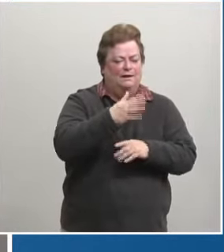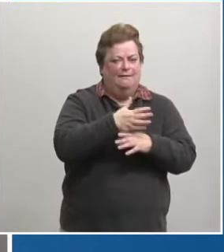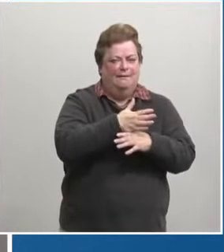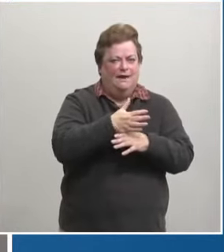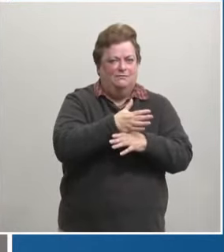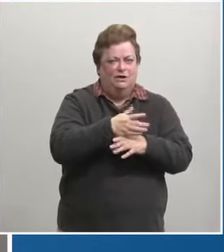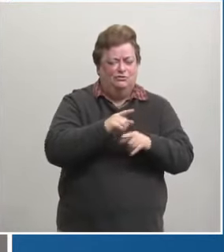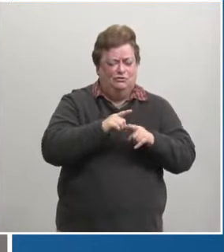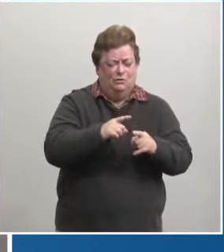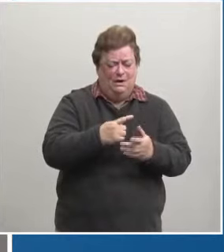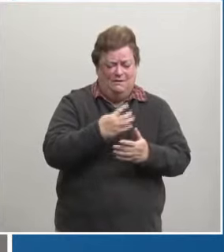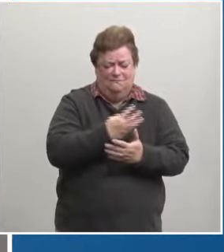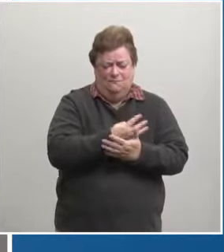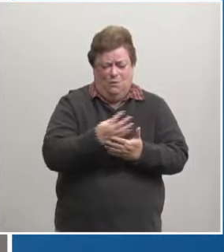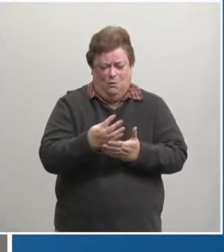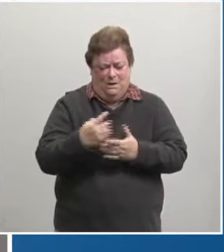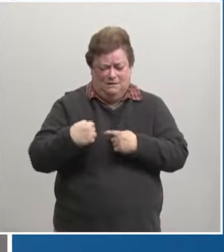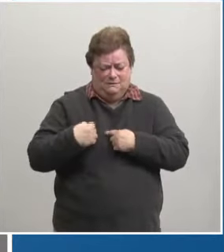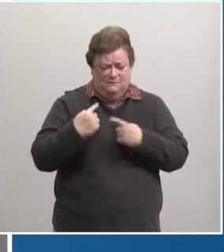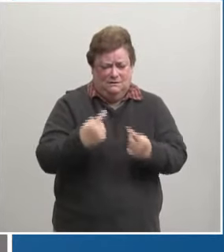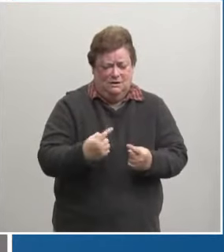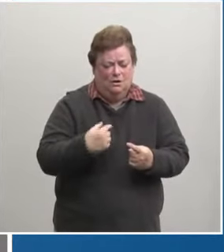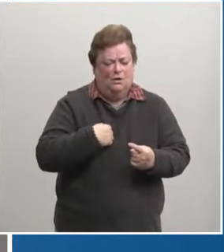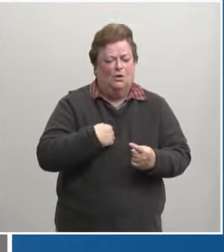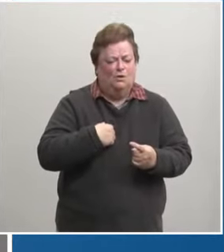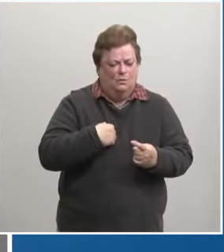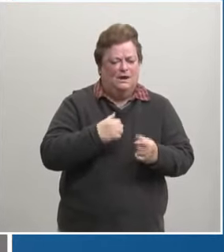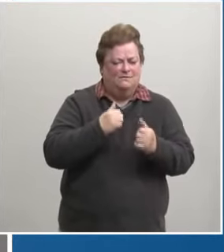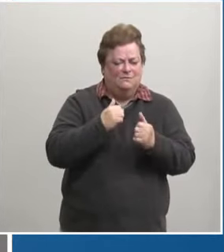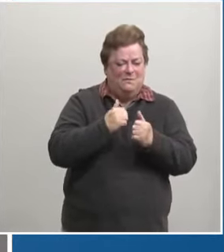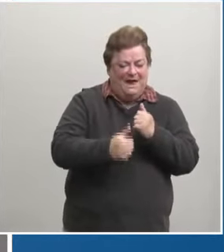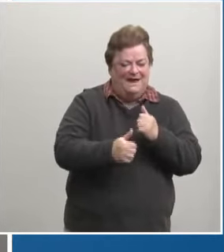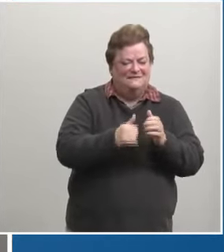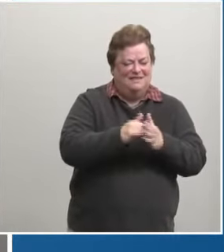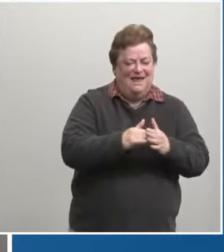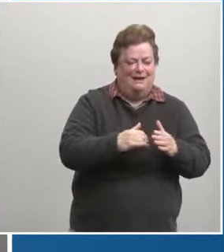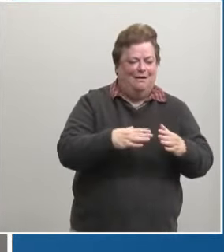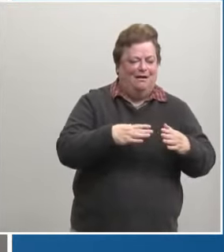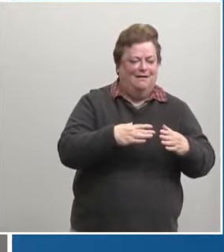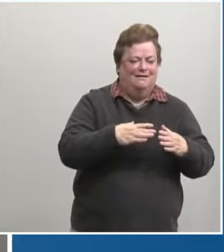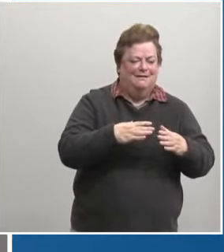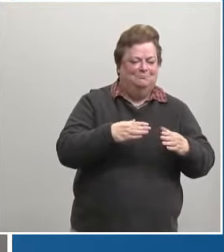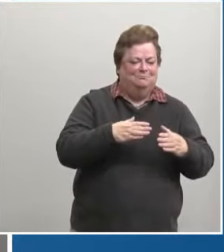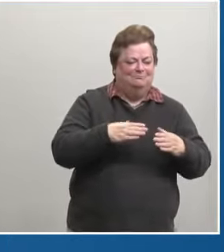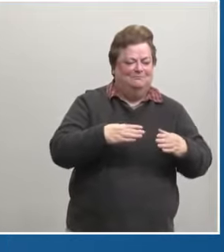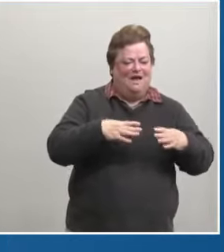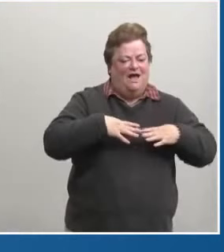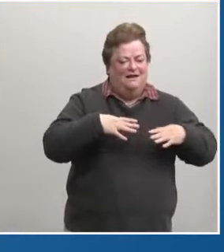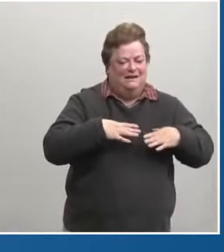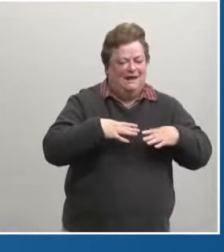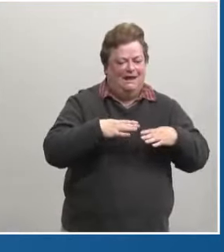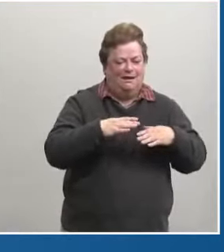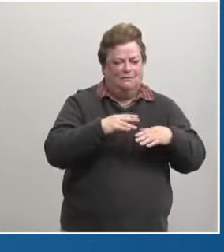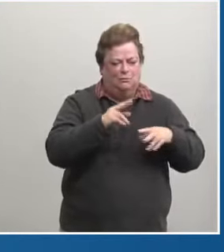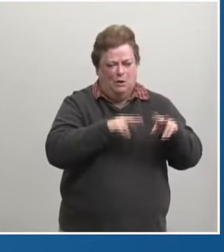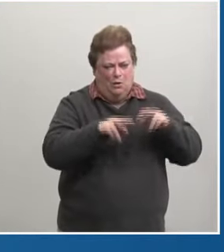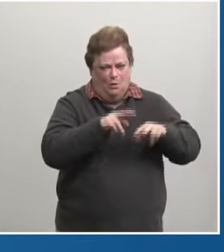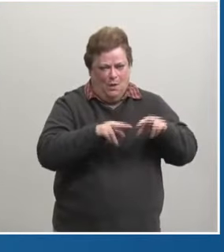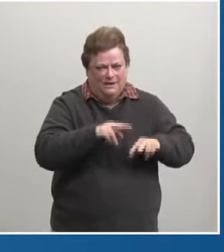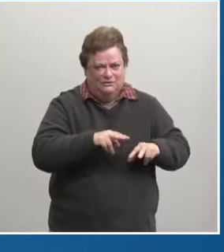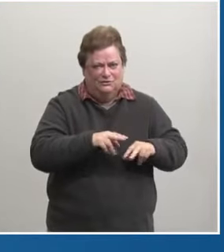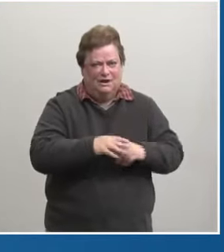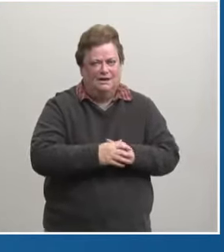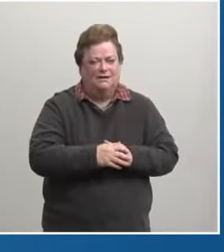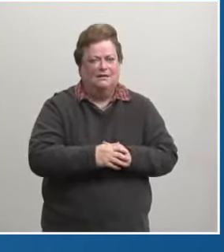4-week span, we feel we have also passed the holiday bump period from the end of December and New Year's gatherings.